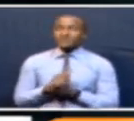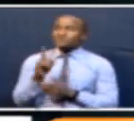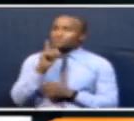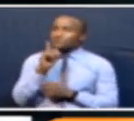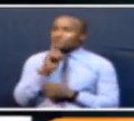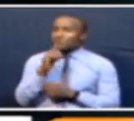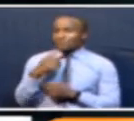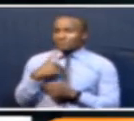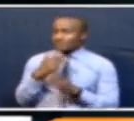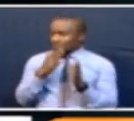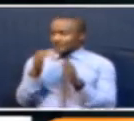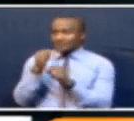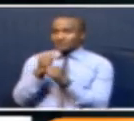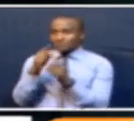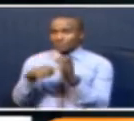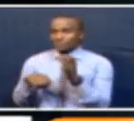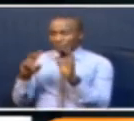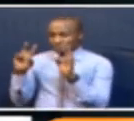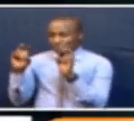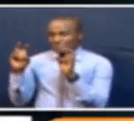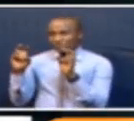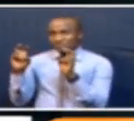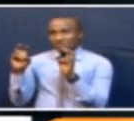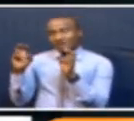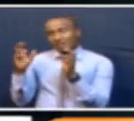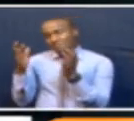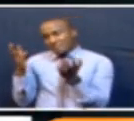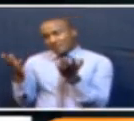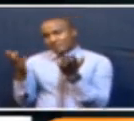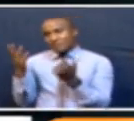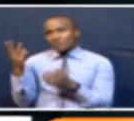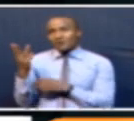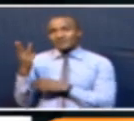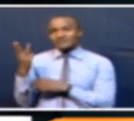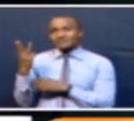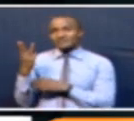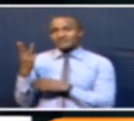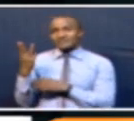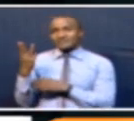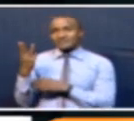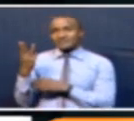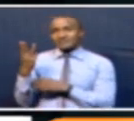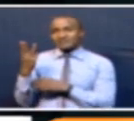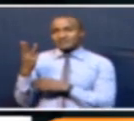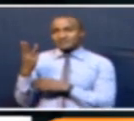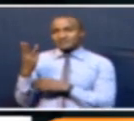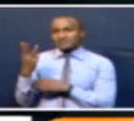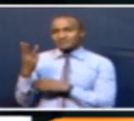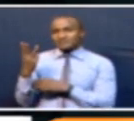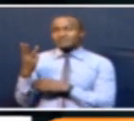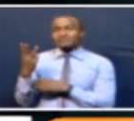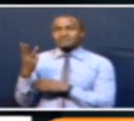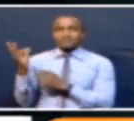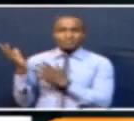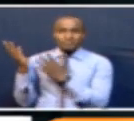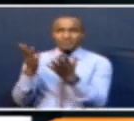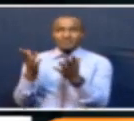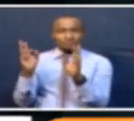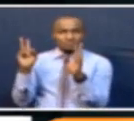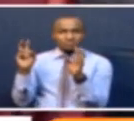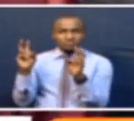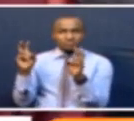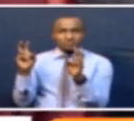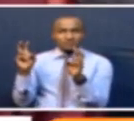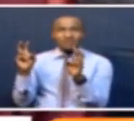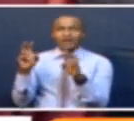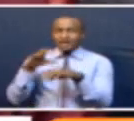is bringing a motion. Actually, maybe not tomorrow, it might be Wednesday by the time we get to it. Is bringing a motion to get a